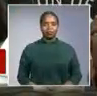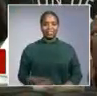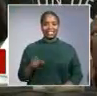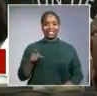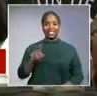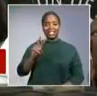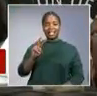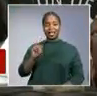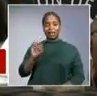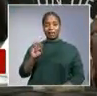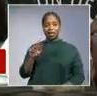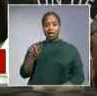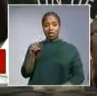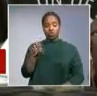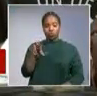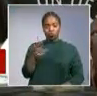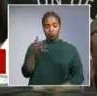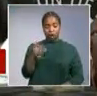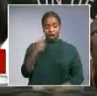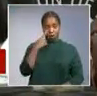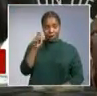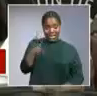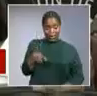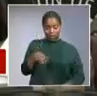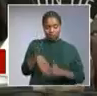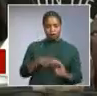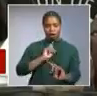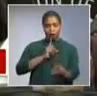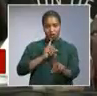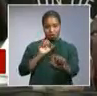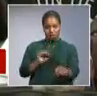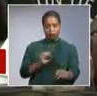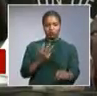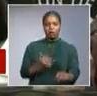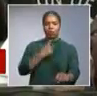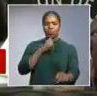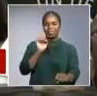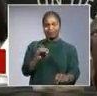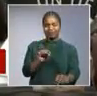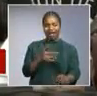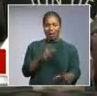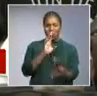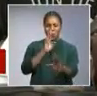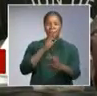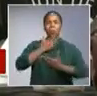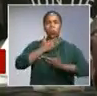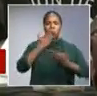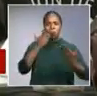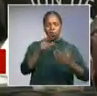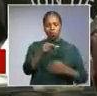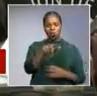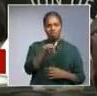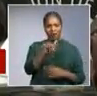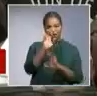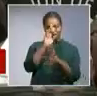And an emotional day for Faiki Mentor at the state capture inquiry. She's testified about the disrespect the Guptas